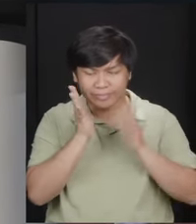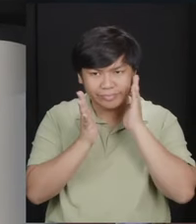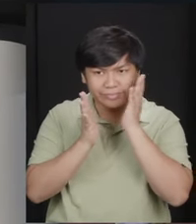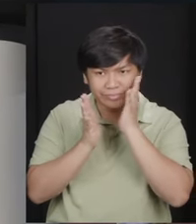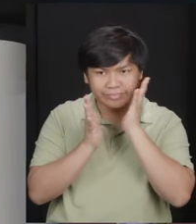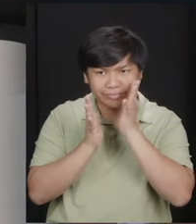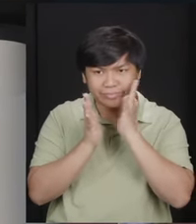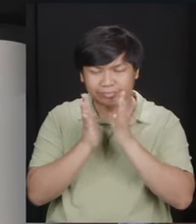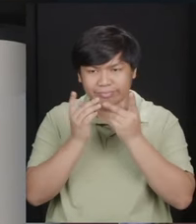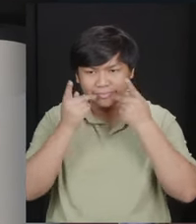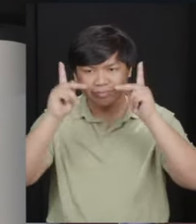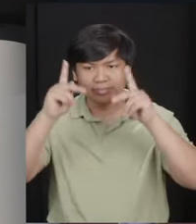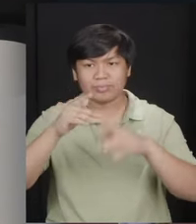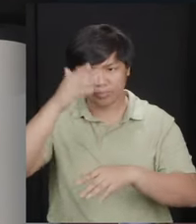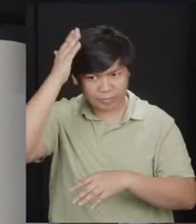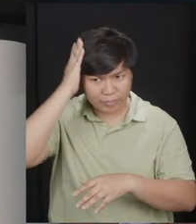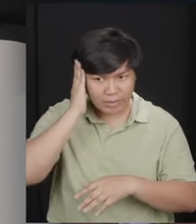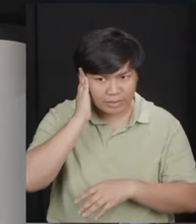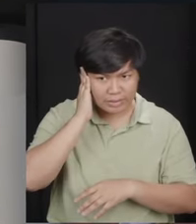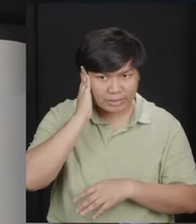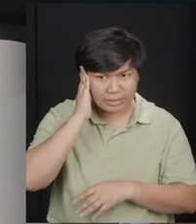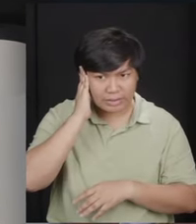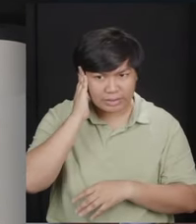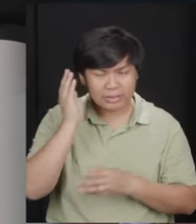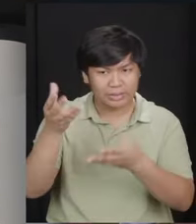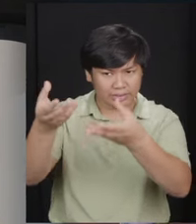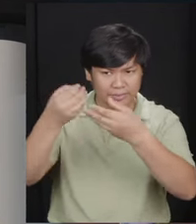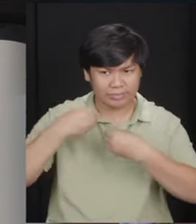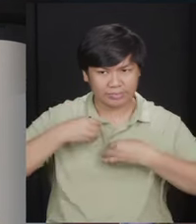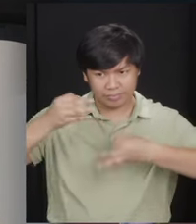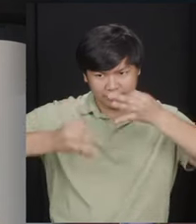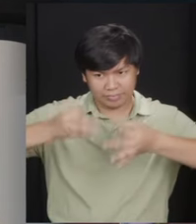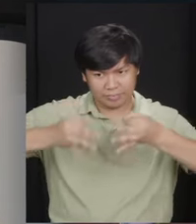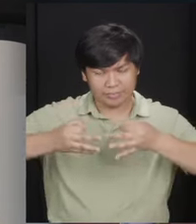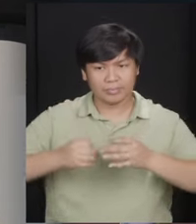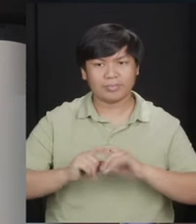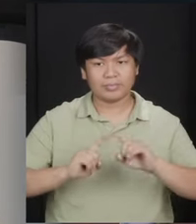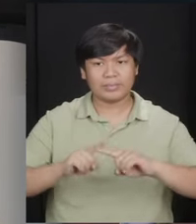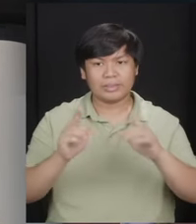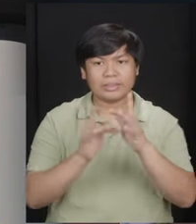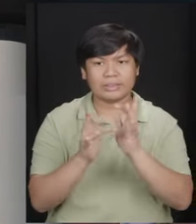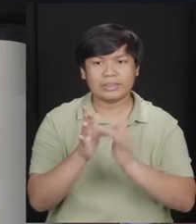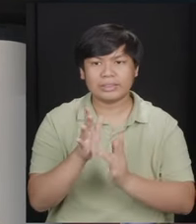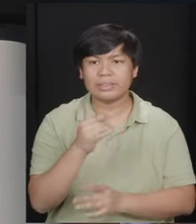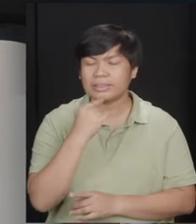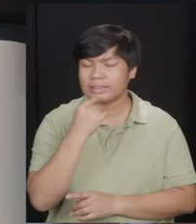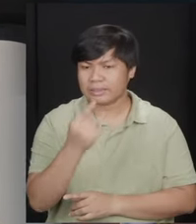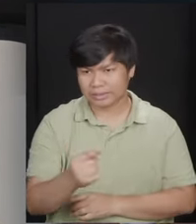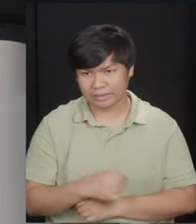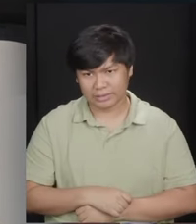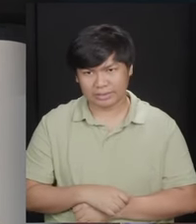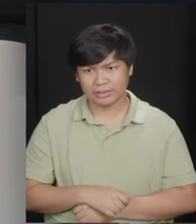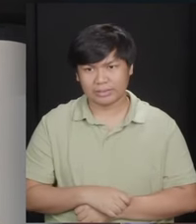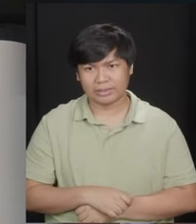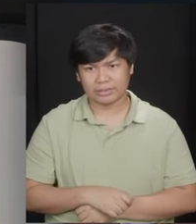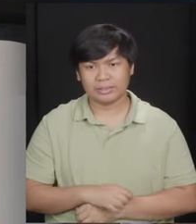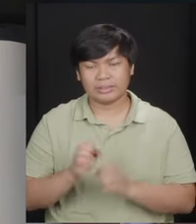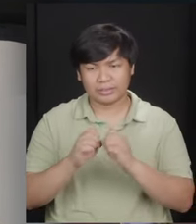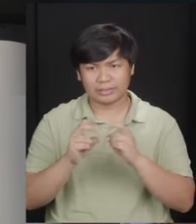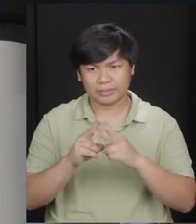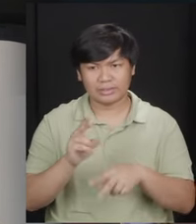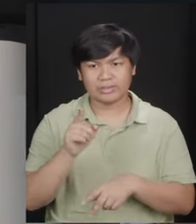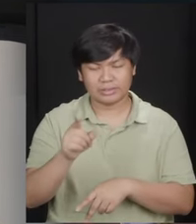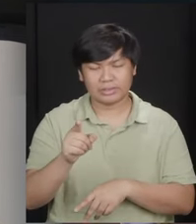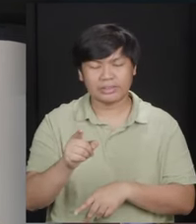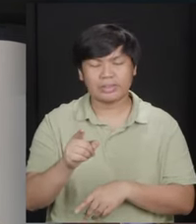public. Please, serve me justice, and you can. What Jesus is saying is, in that situation, even if you can